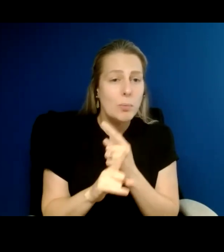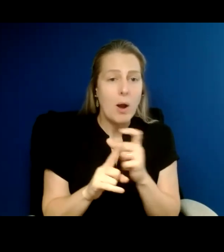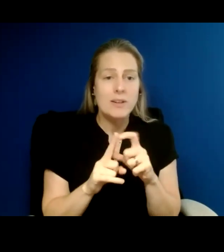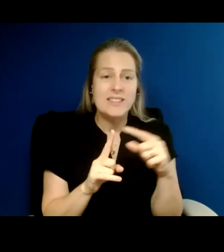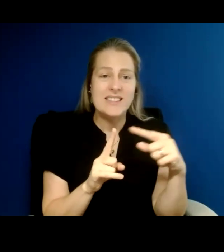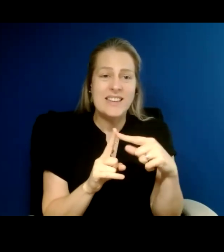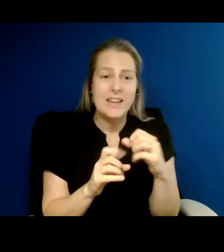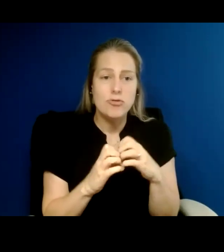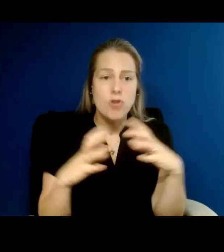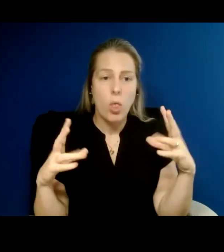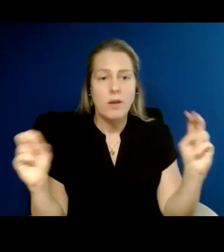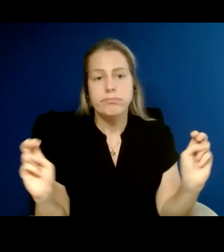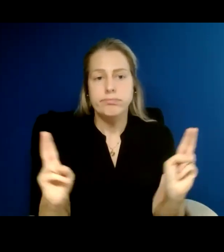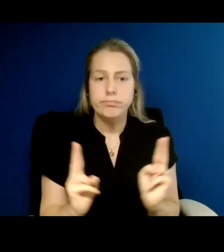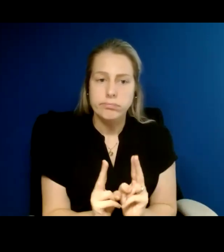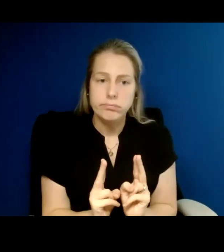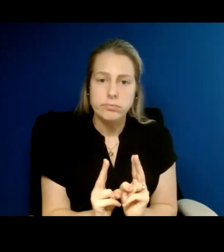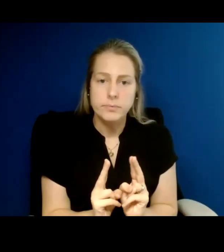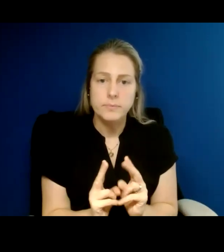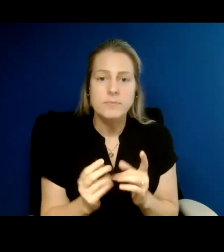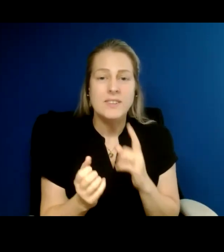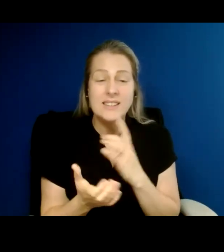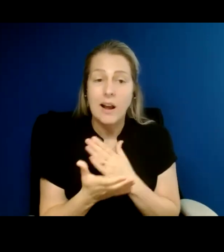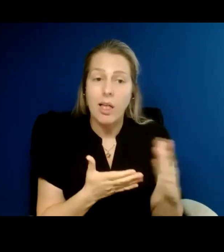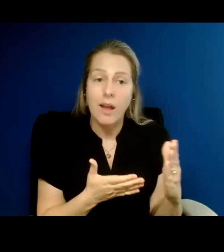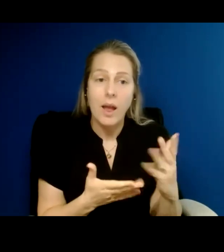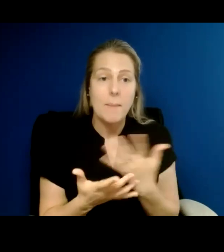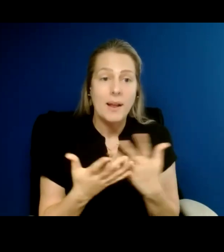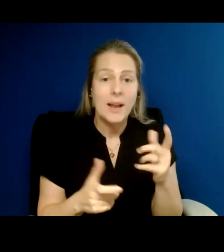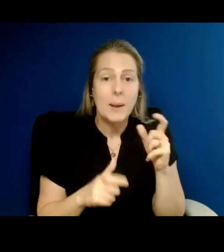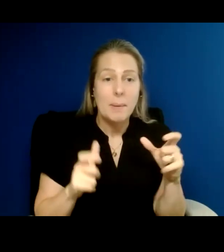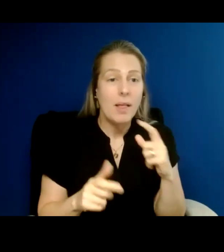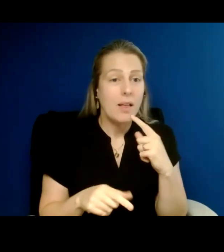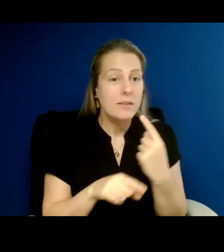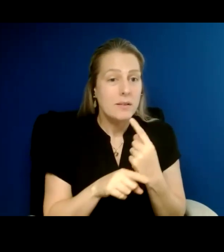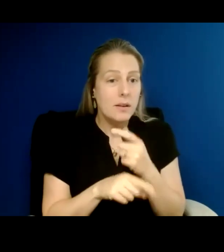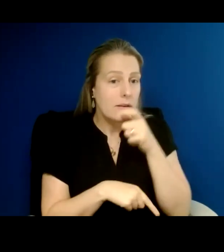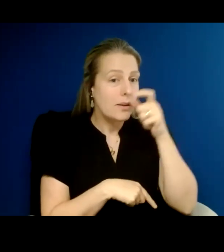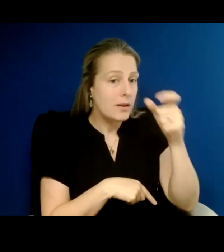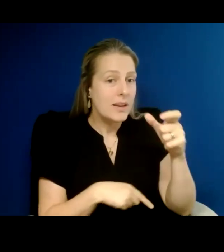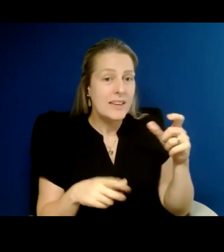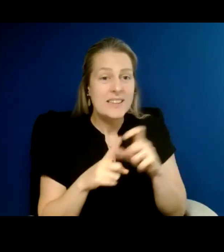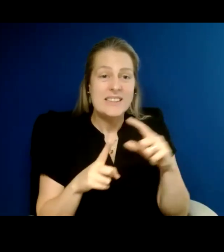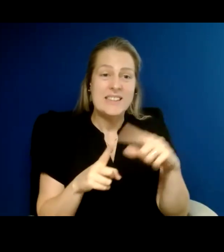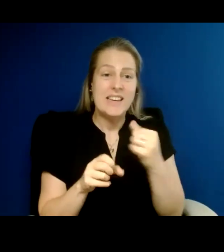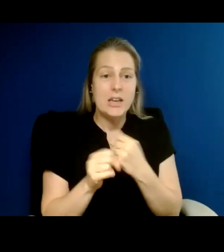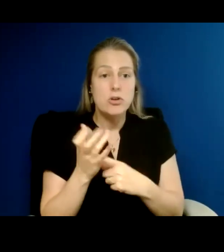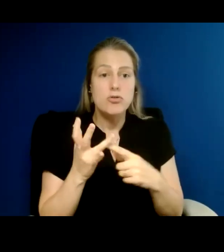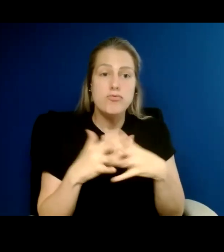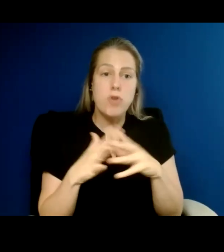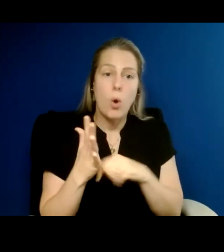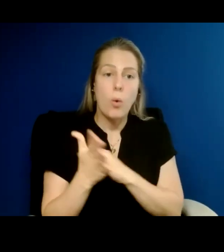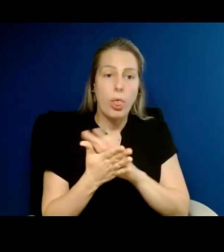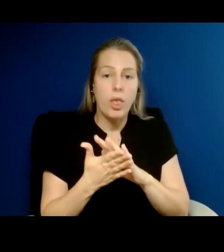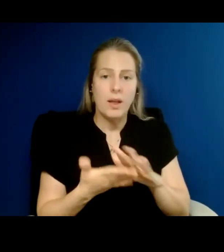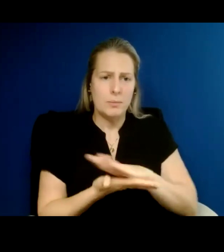to be clear what we're using, because as many people know, when we speak of degrowth, it's very often misunderstood that you want to make the economy go down.